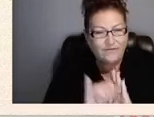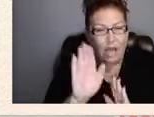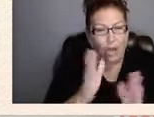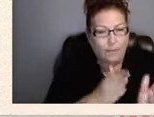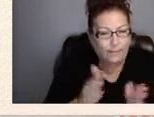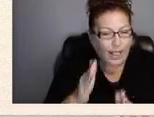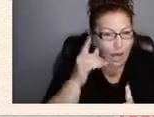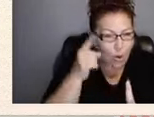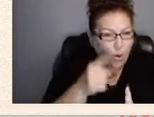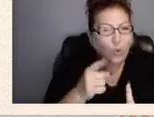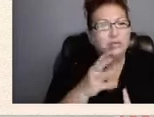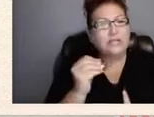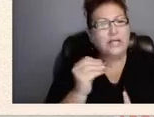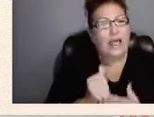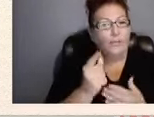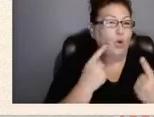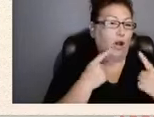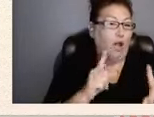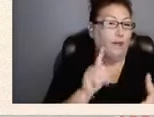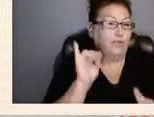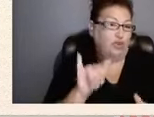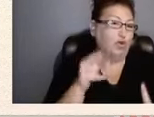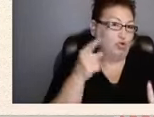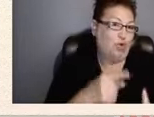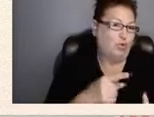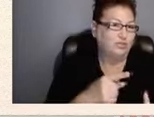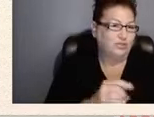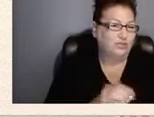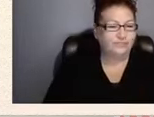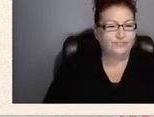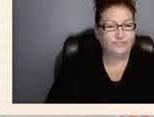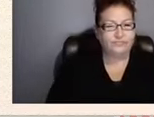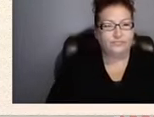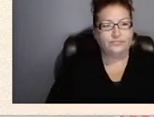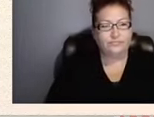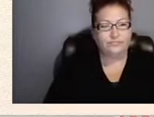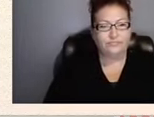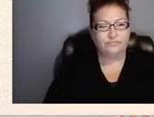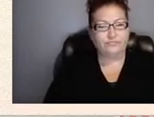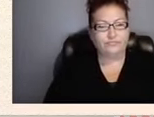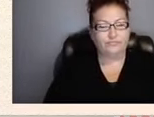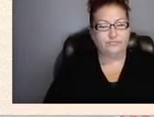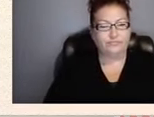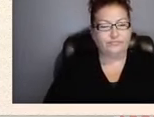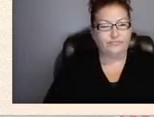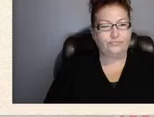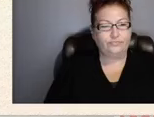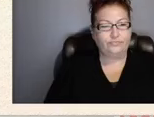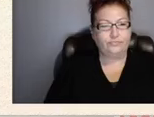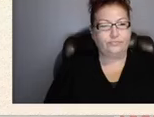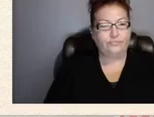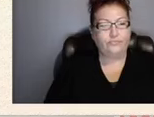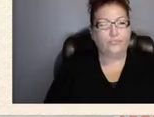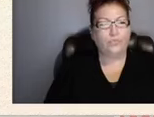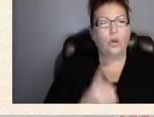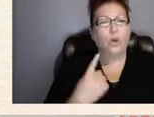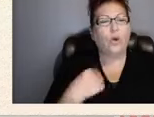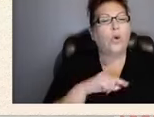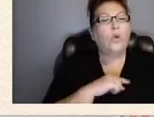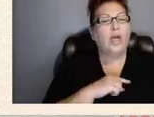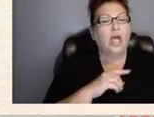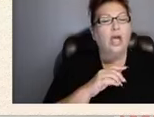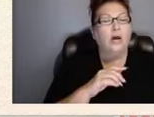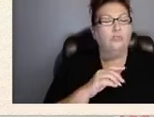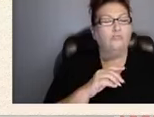help you accomplish those goals. And that really is our mission at Hoyt and Bryan. And we are a firm that has